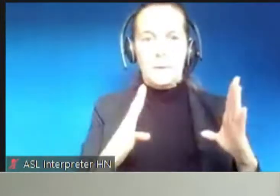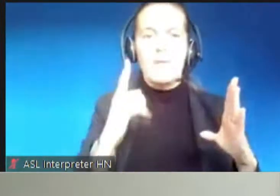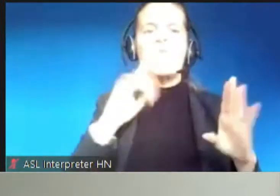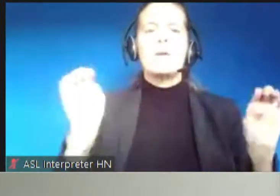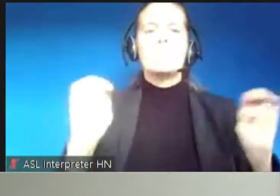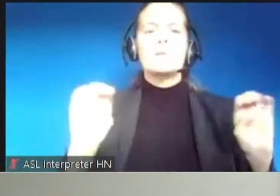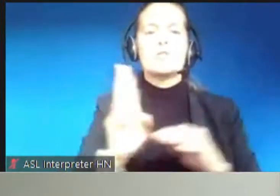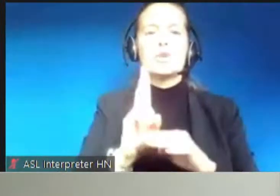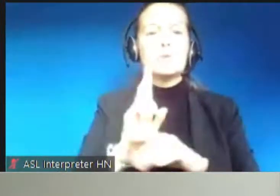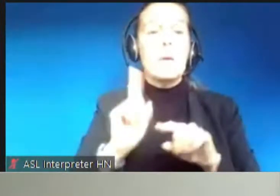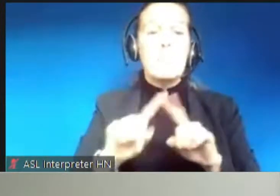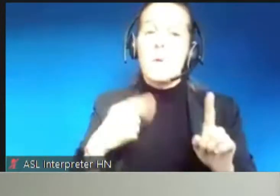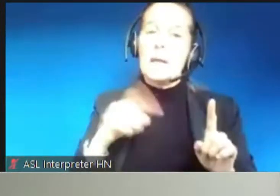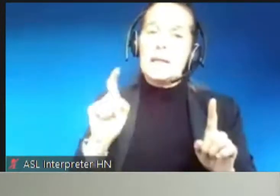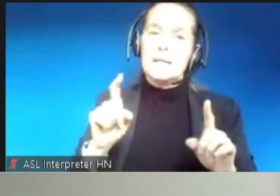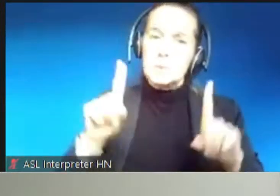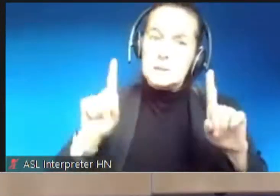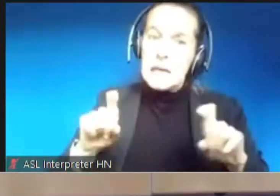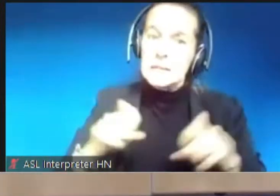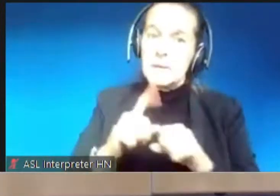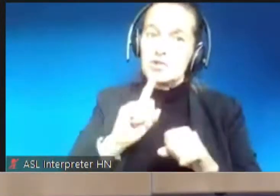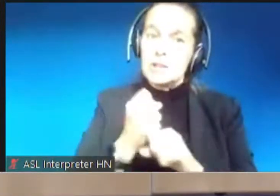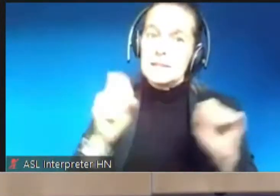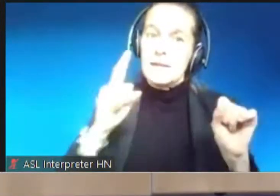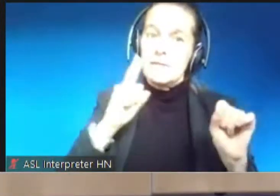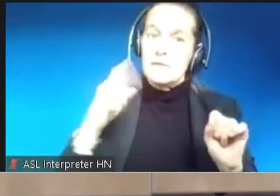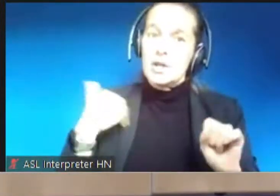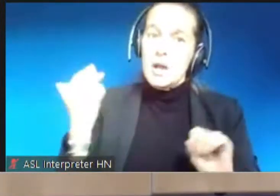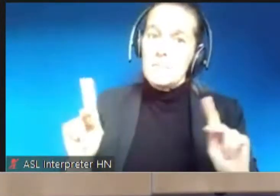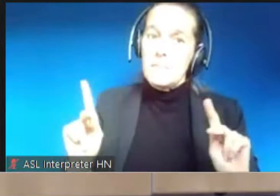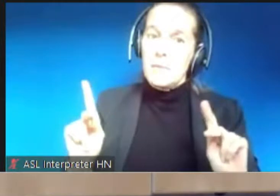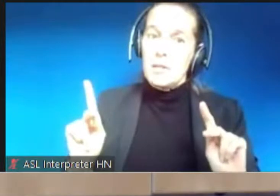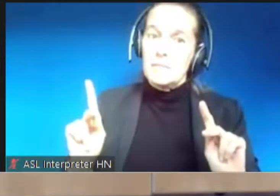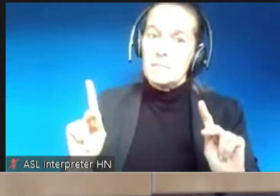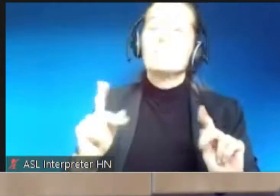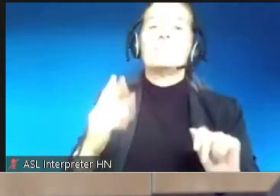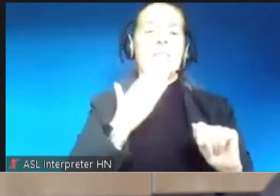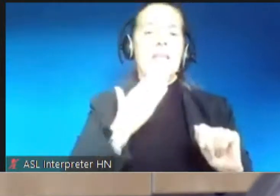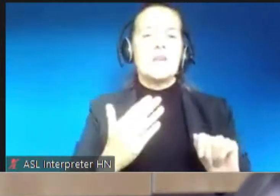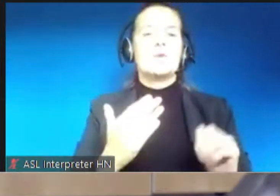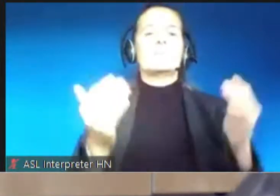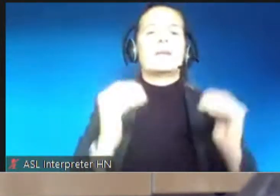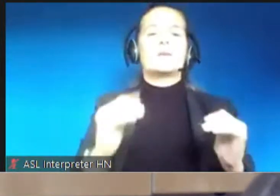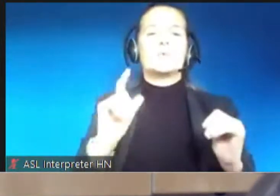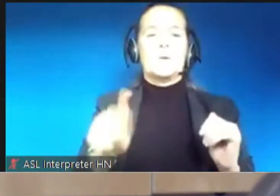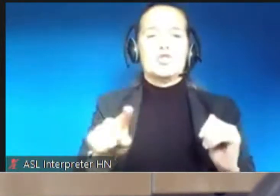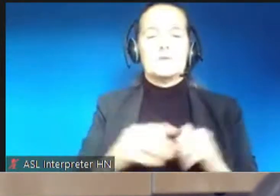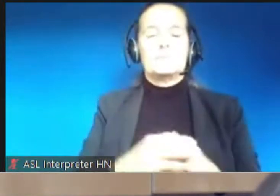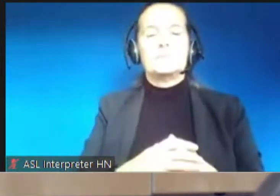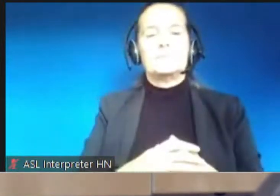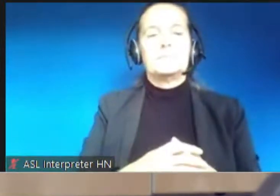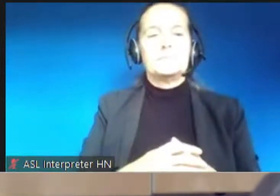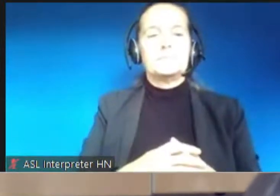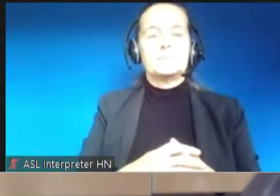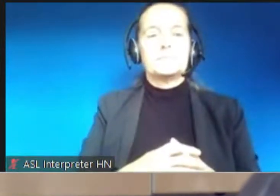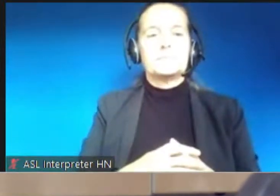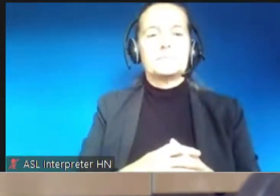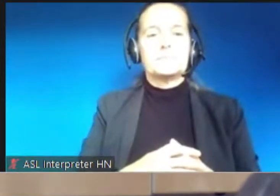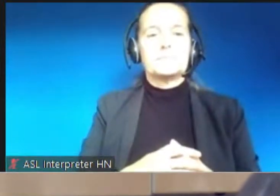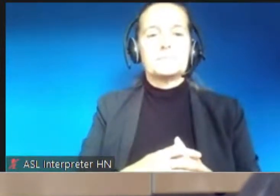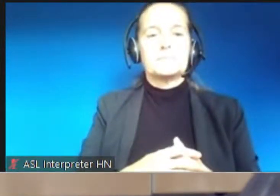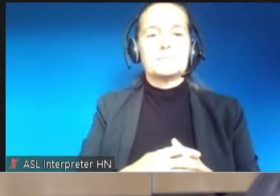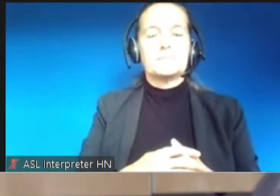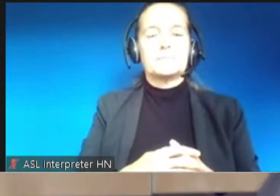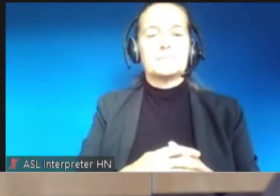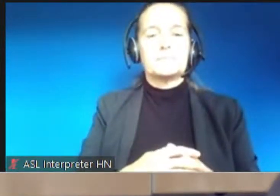people. Thank you, Dr. Coren, for that. We have another public question. Why is Mendocino